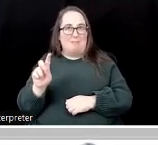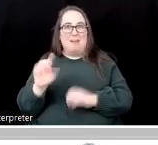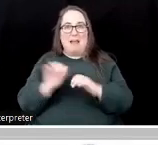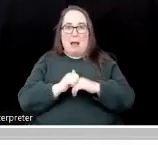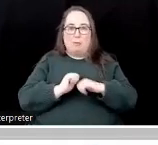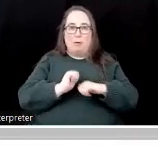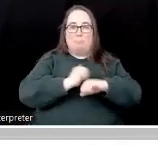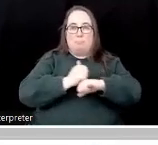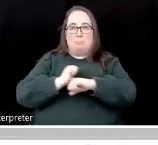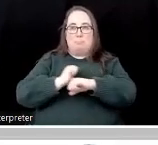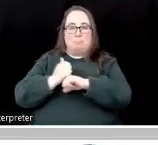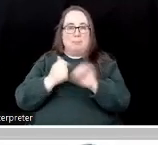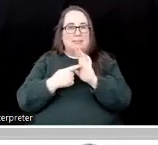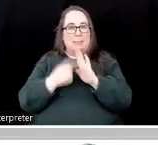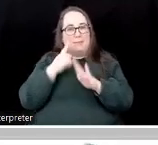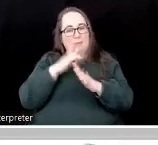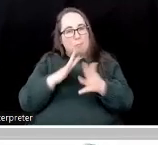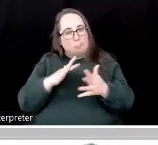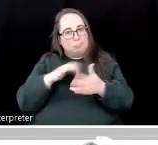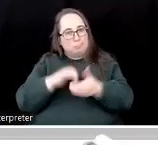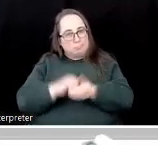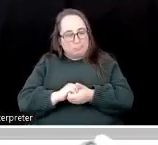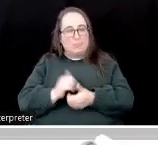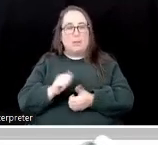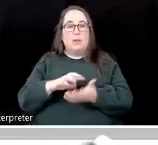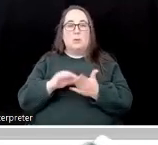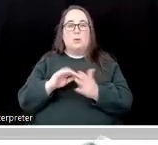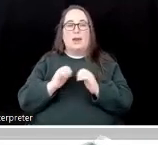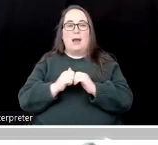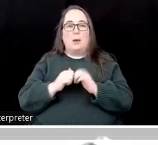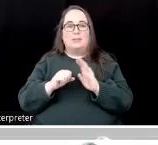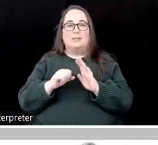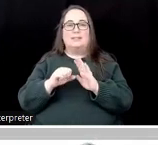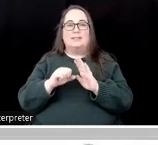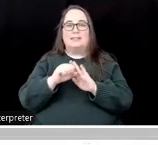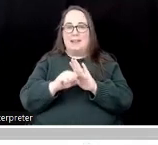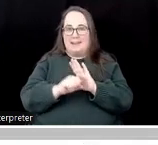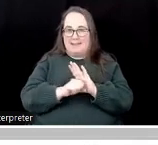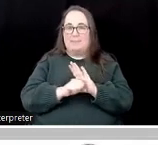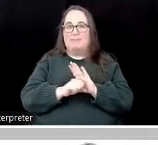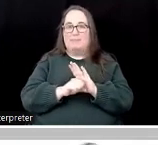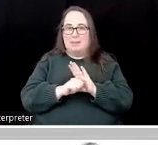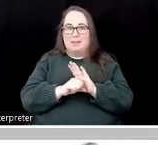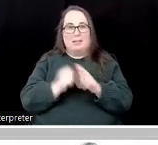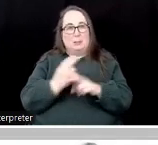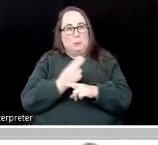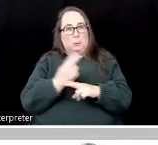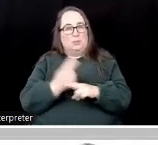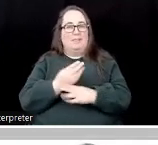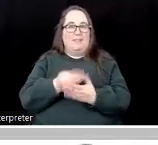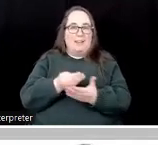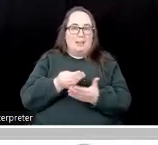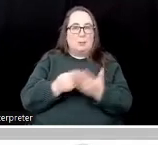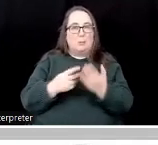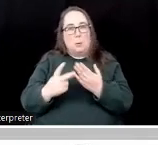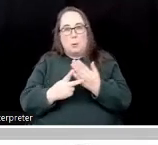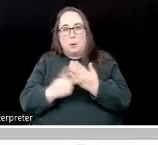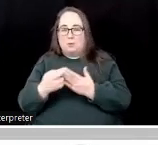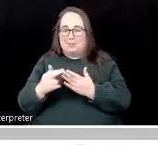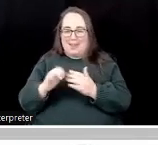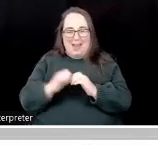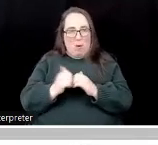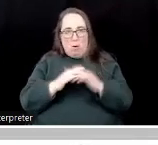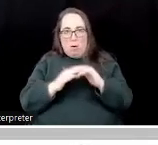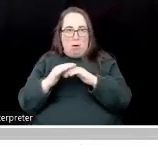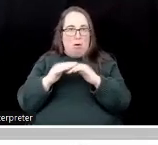meaningful example for partnership. You'll learn how a state is braiding financial and programmatic resources in the creation